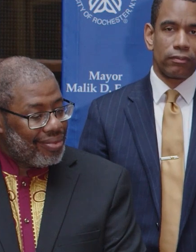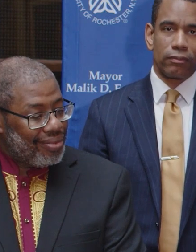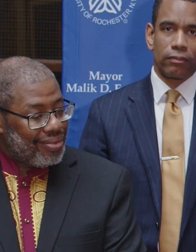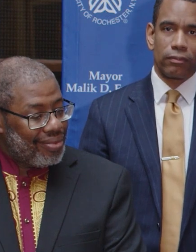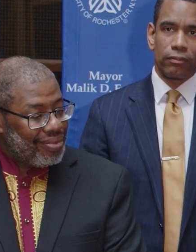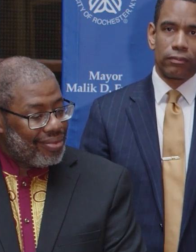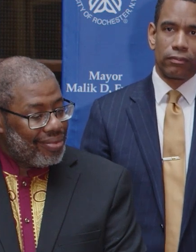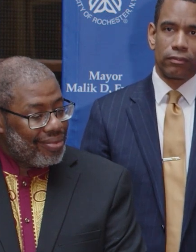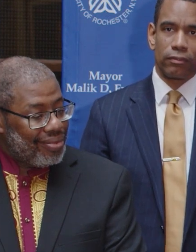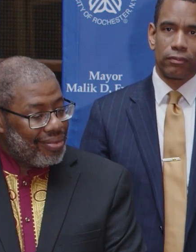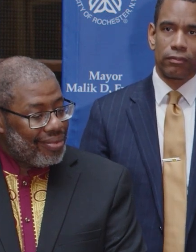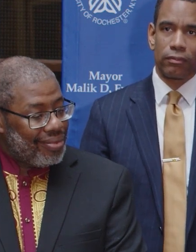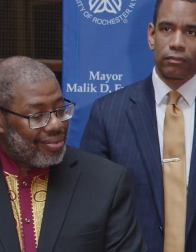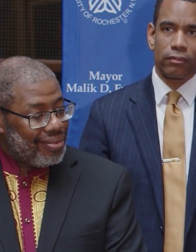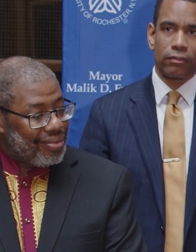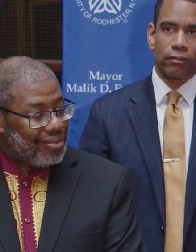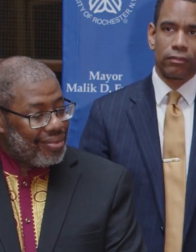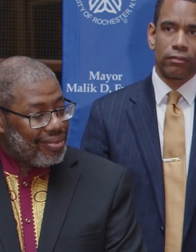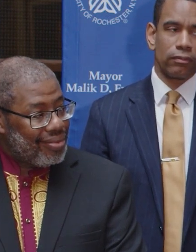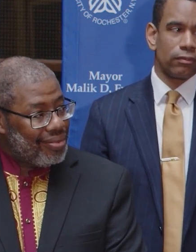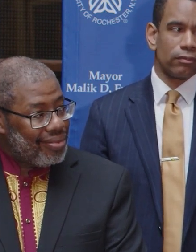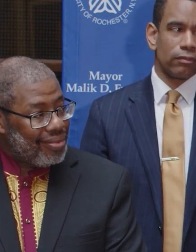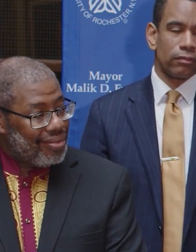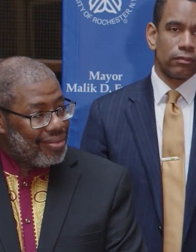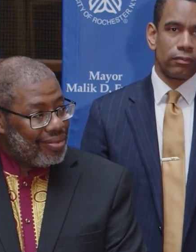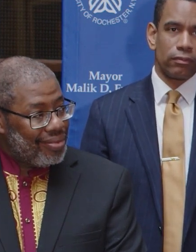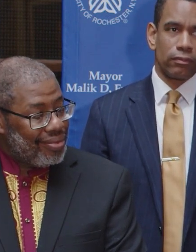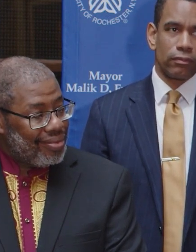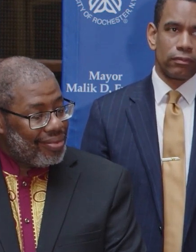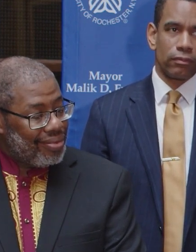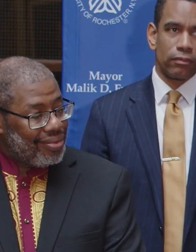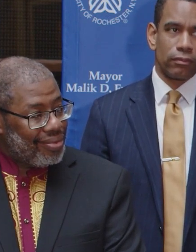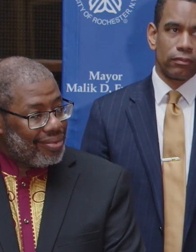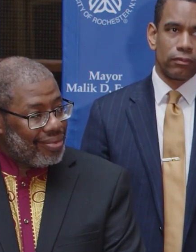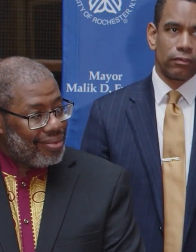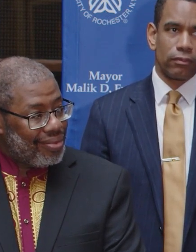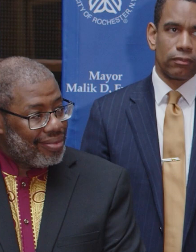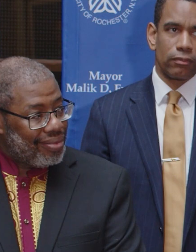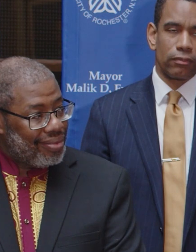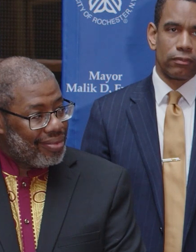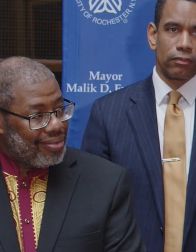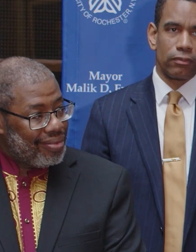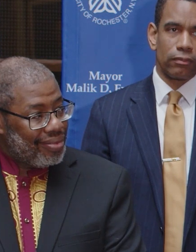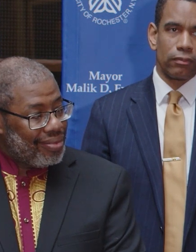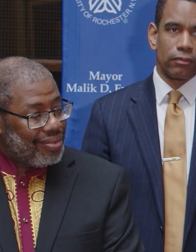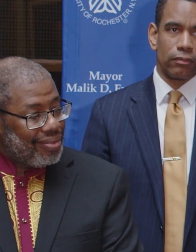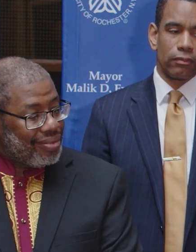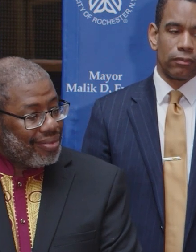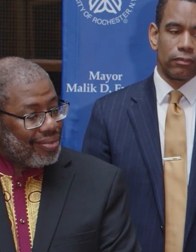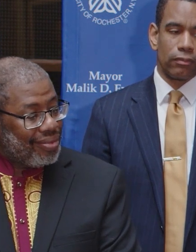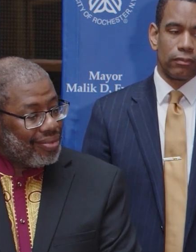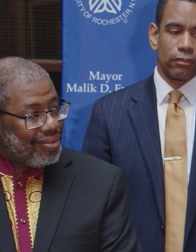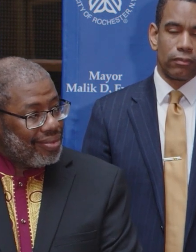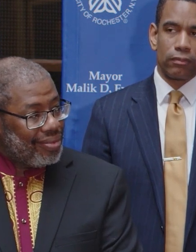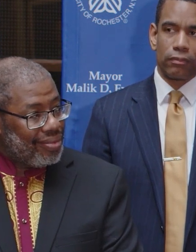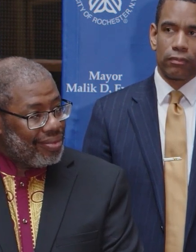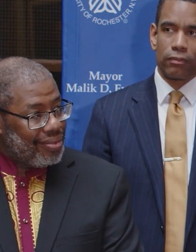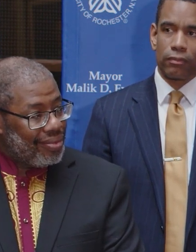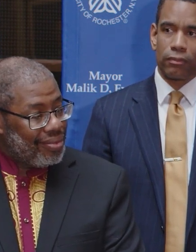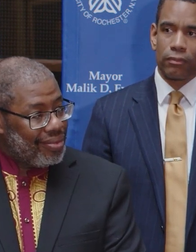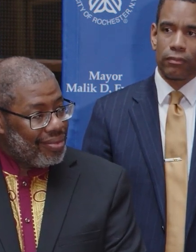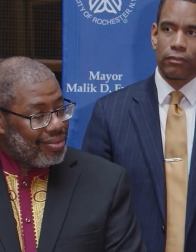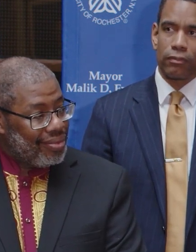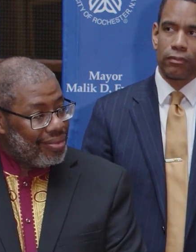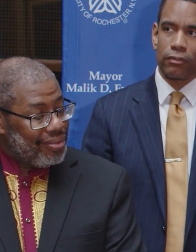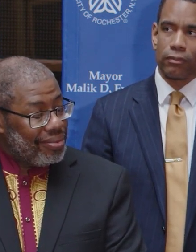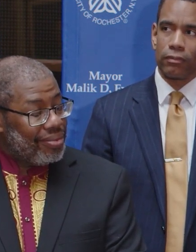bit about something new we're going to do for this year for the community. So we're going to do a community